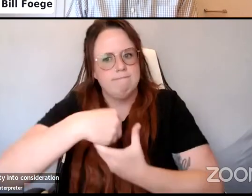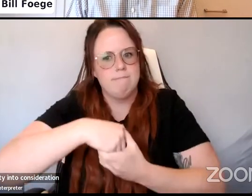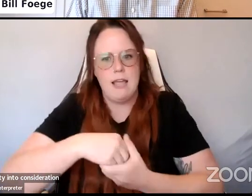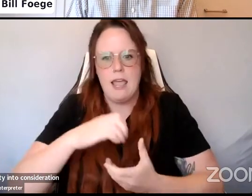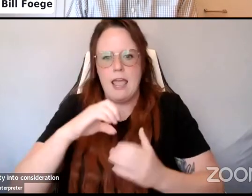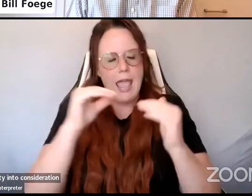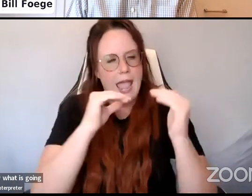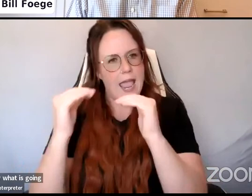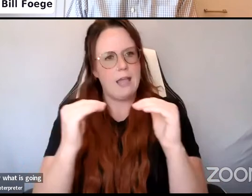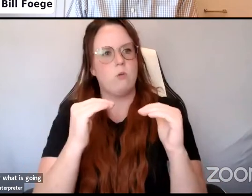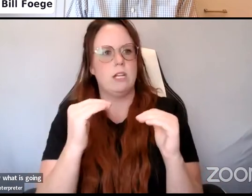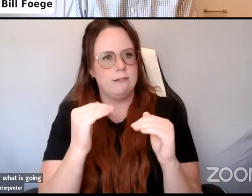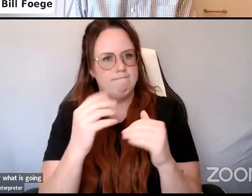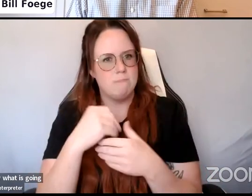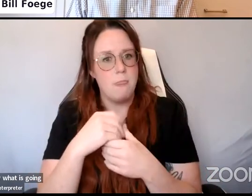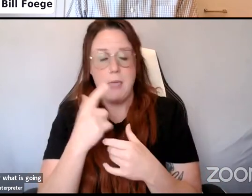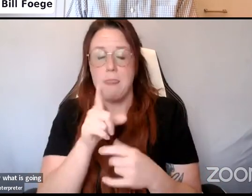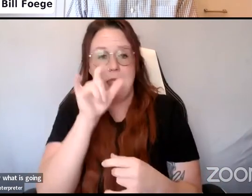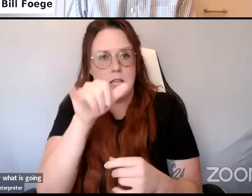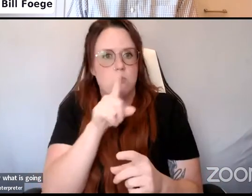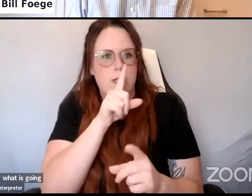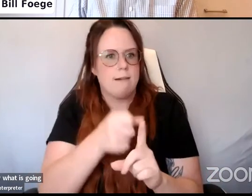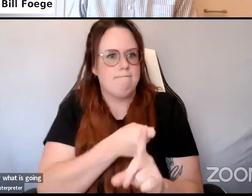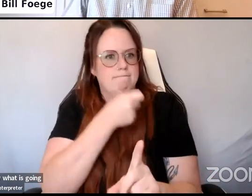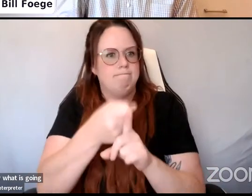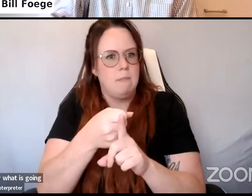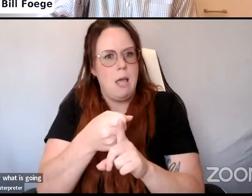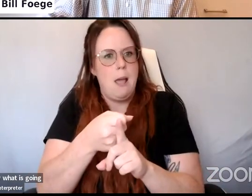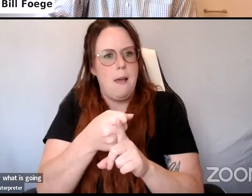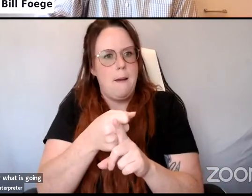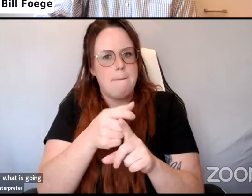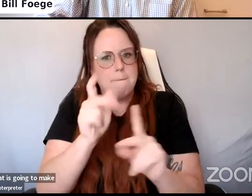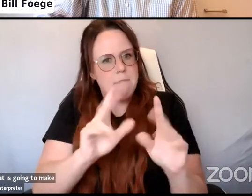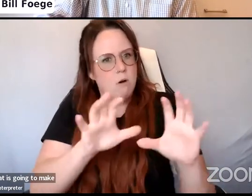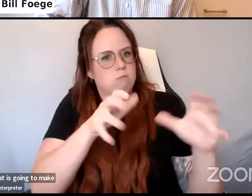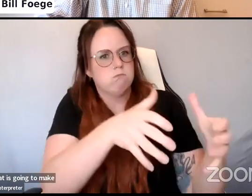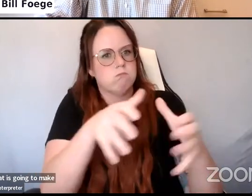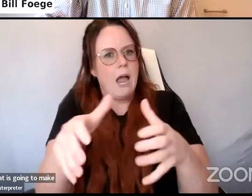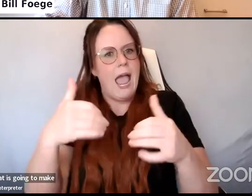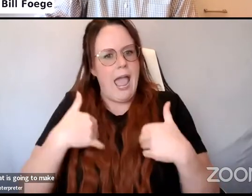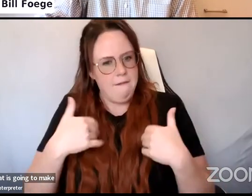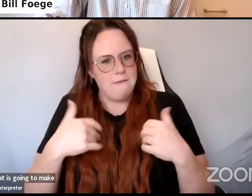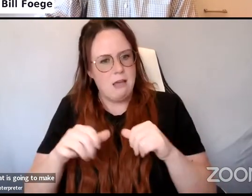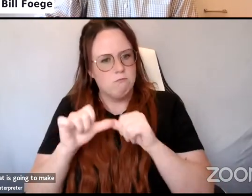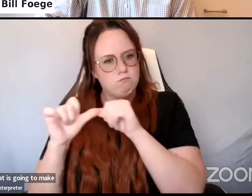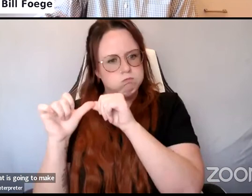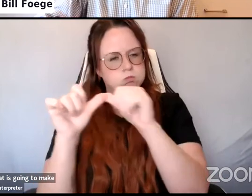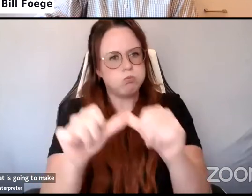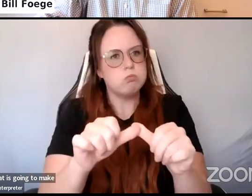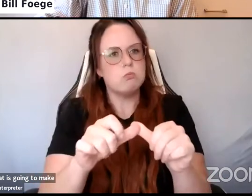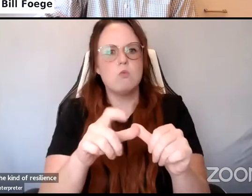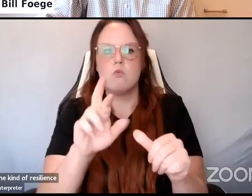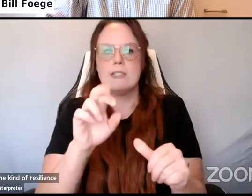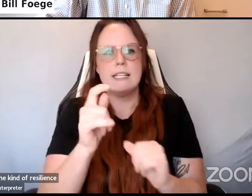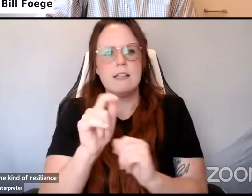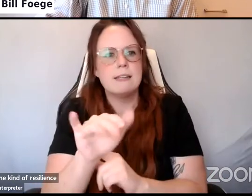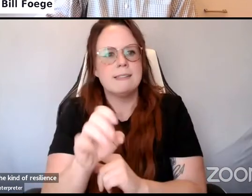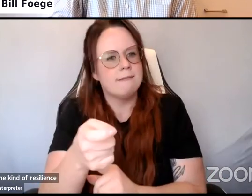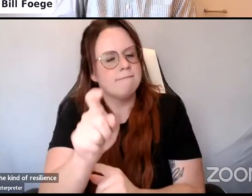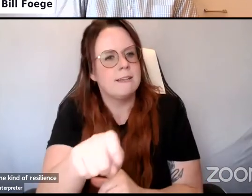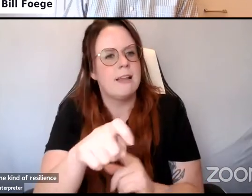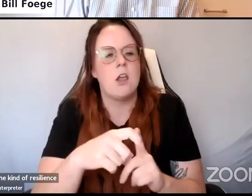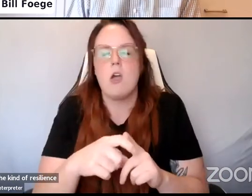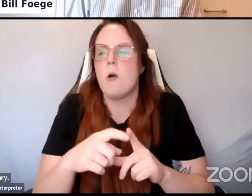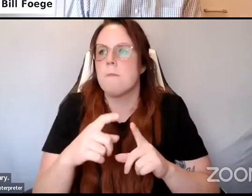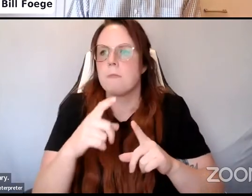is going to make populations and people um have the kind of resilience that's necessary you know I think when I look at